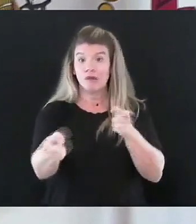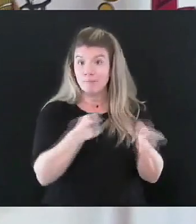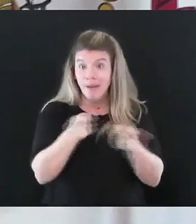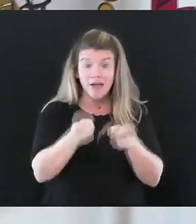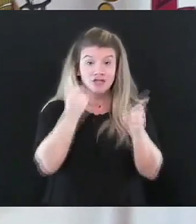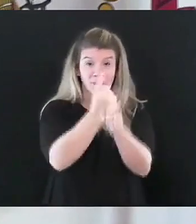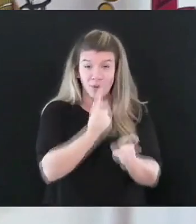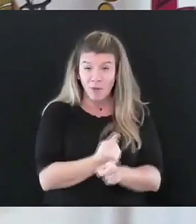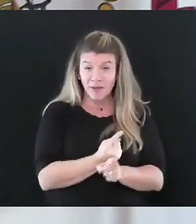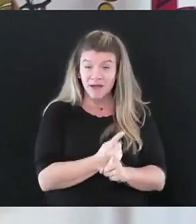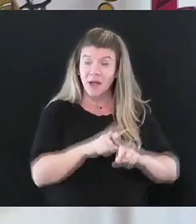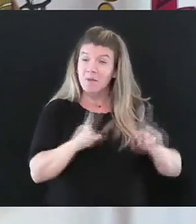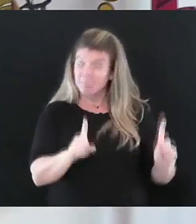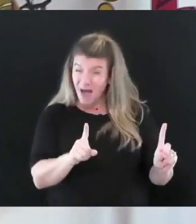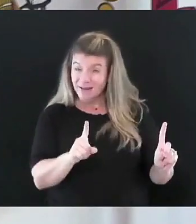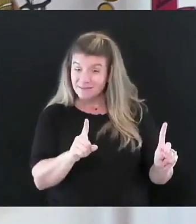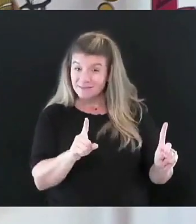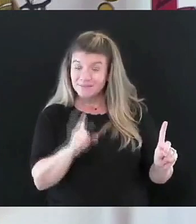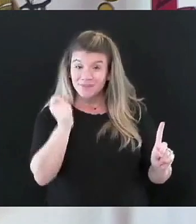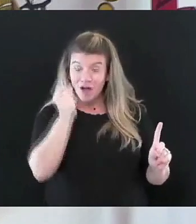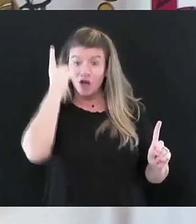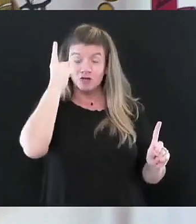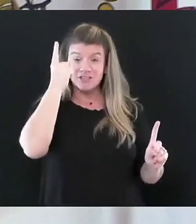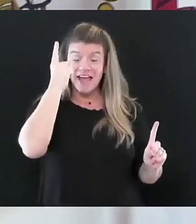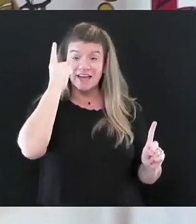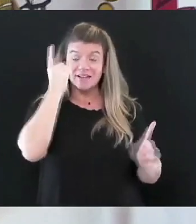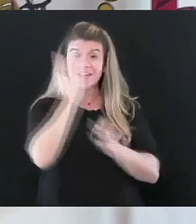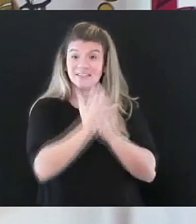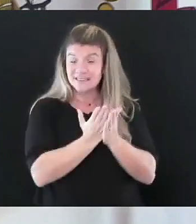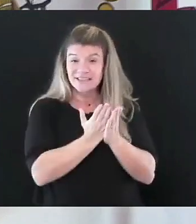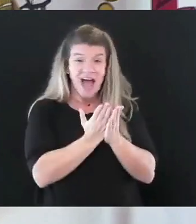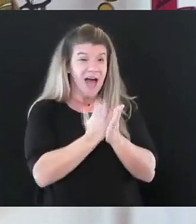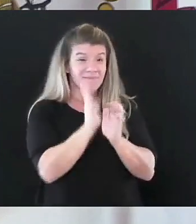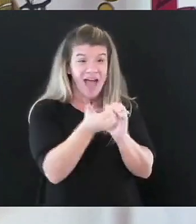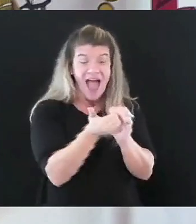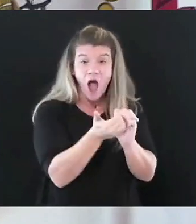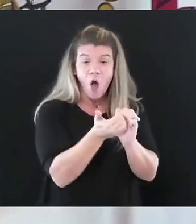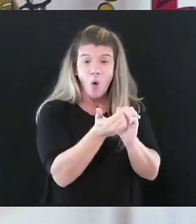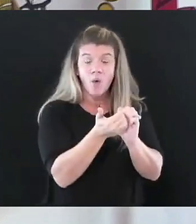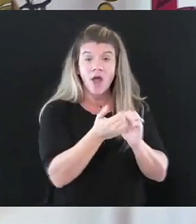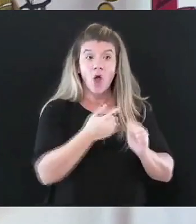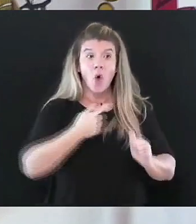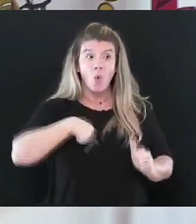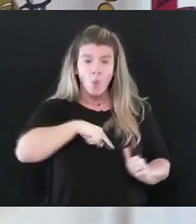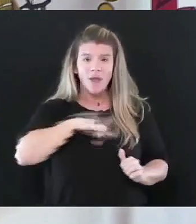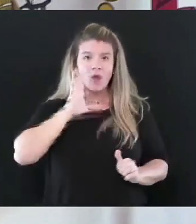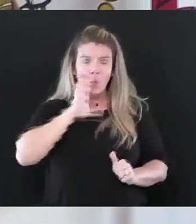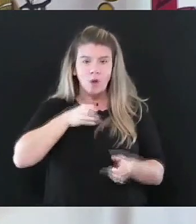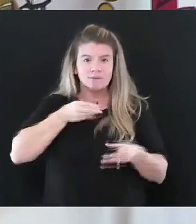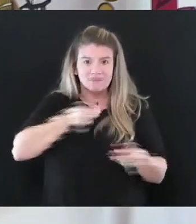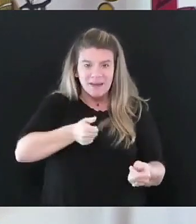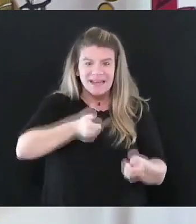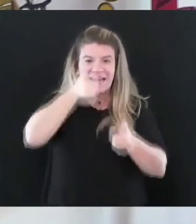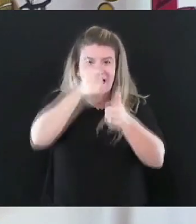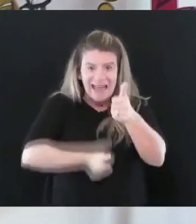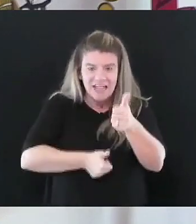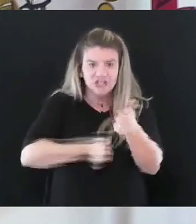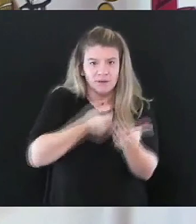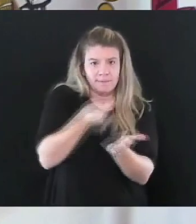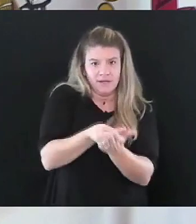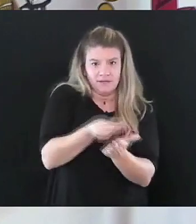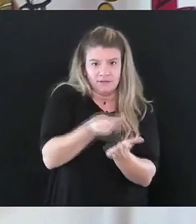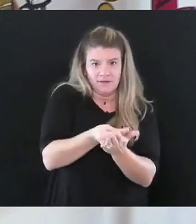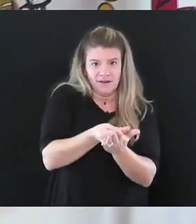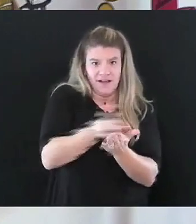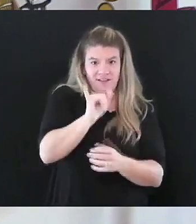But at the end of the day, we're going to some way, somehow, disperse every last dollar of this CARES